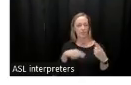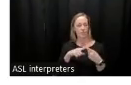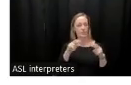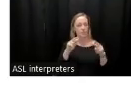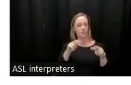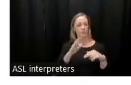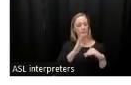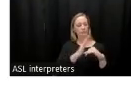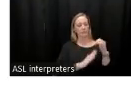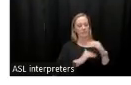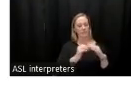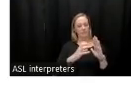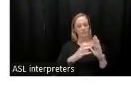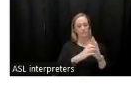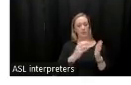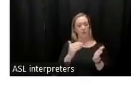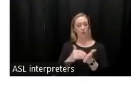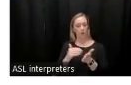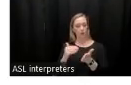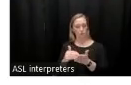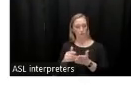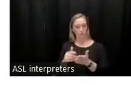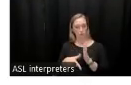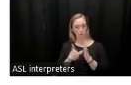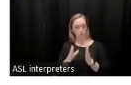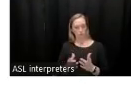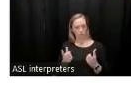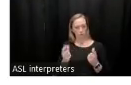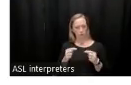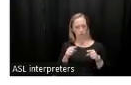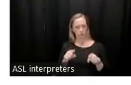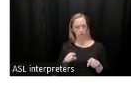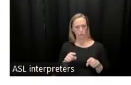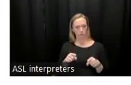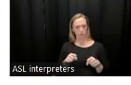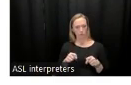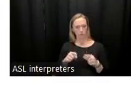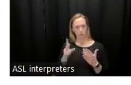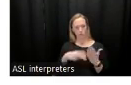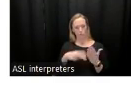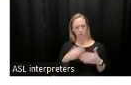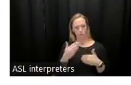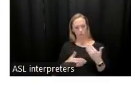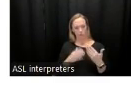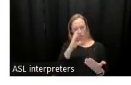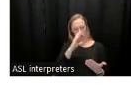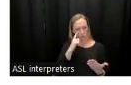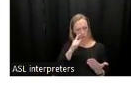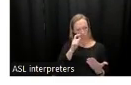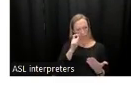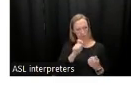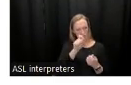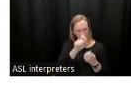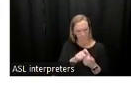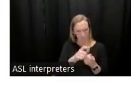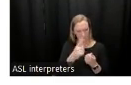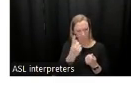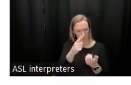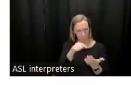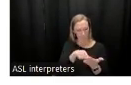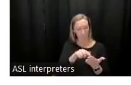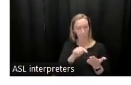often what they're doing is during the review process, they're looking for something specific. So if in the